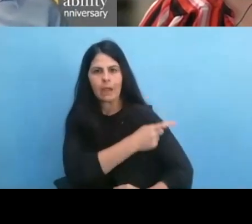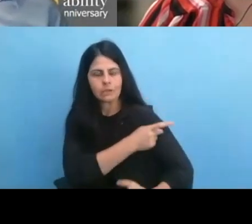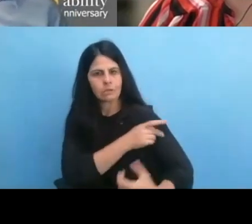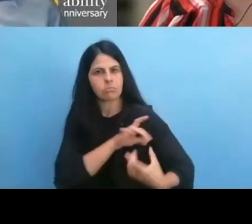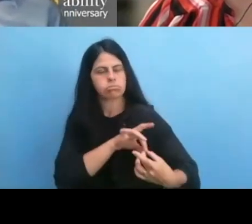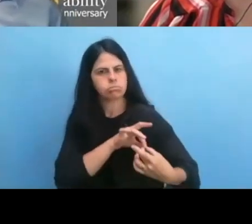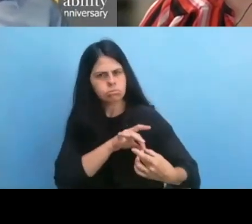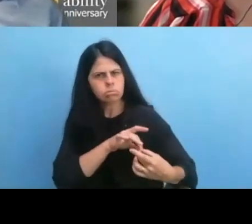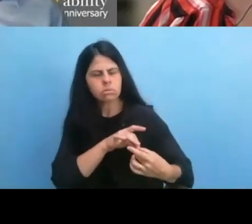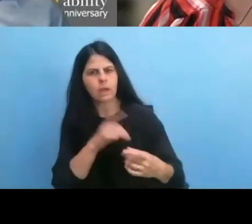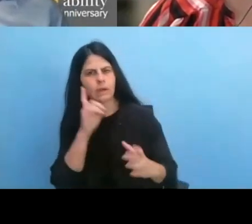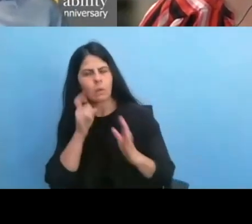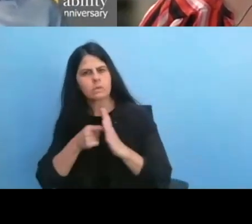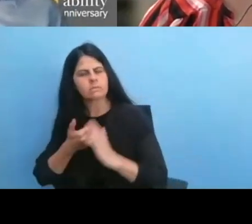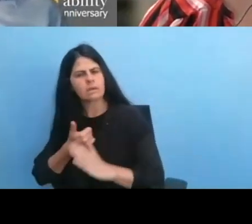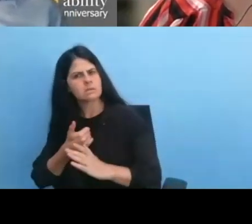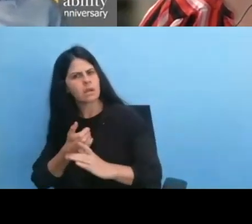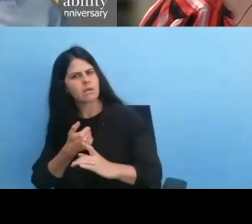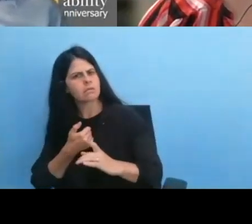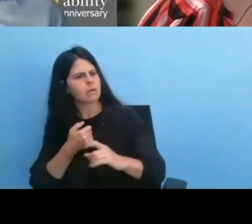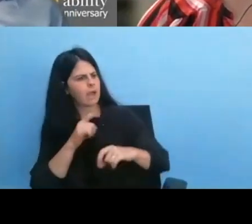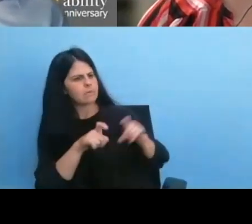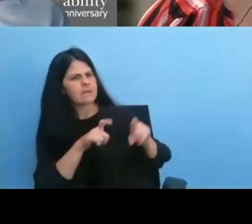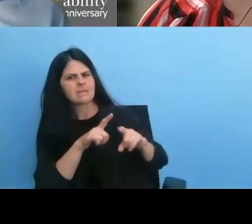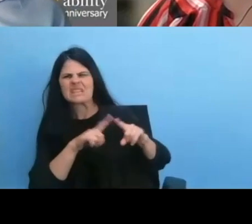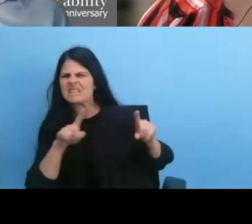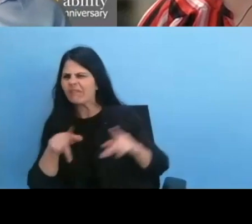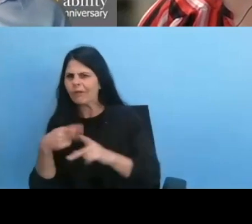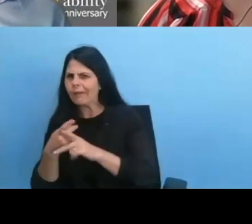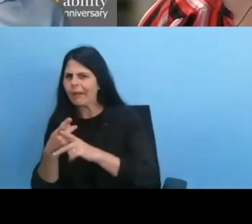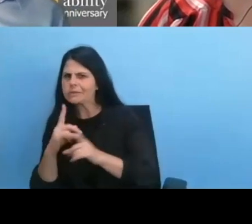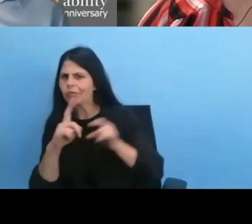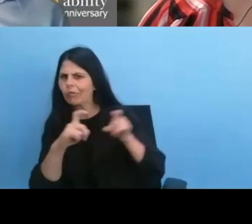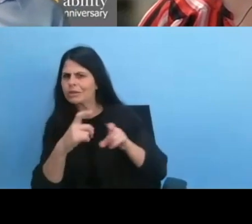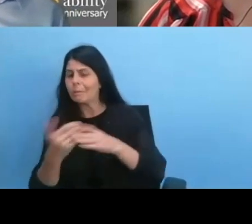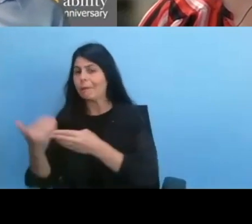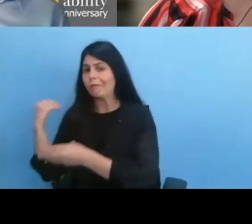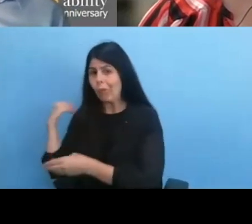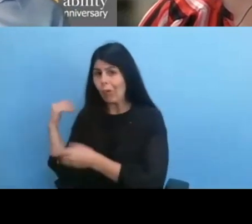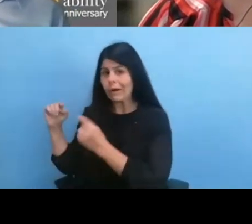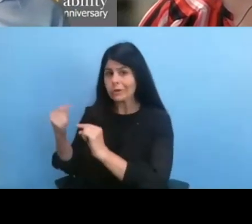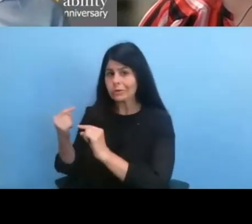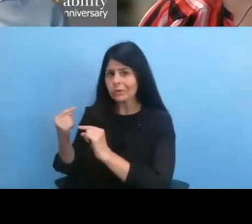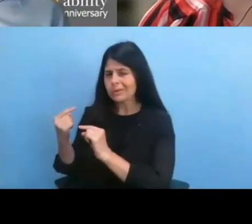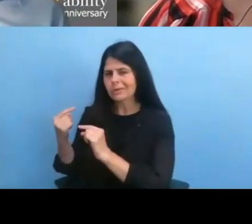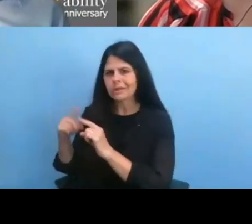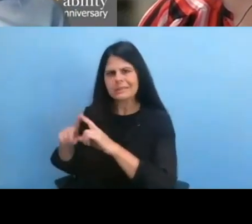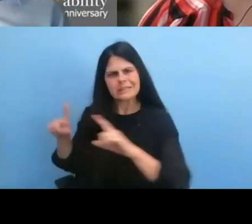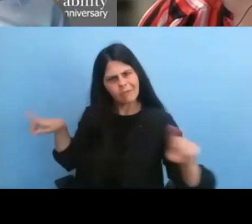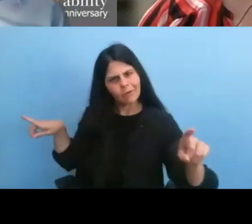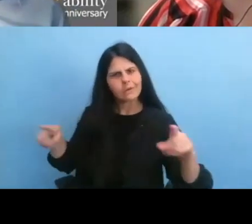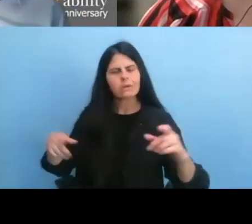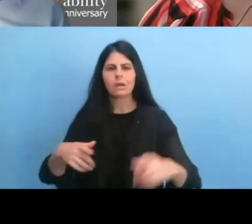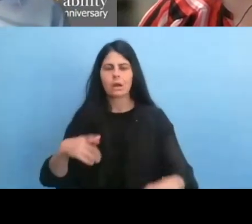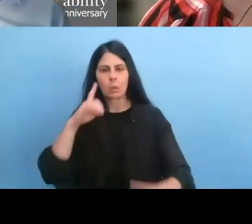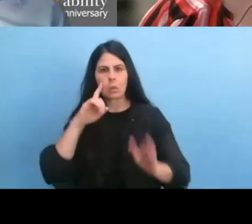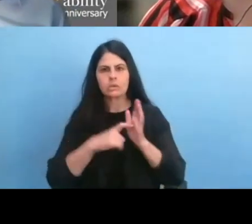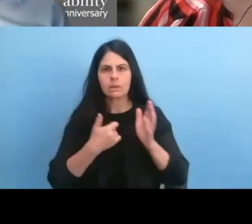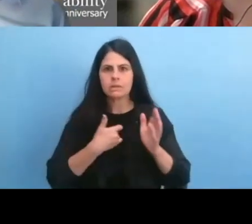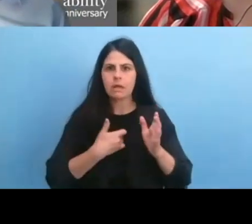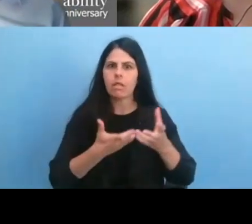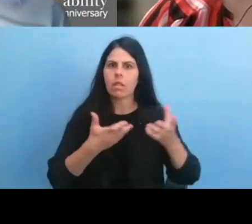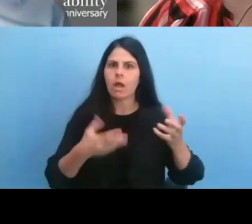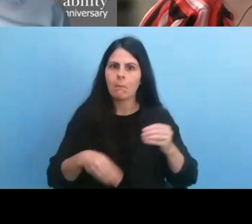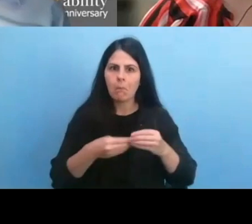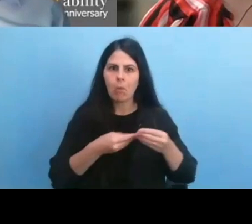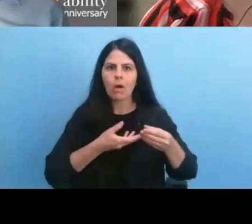different questions than I had before, and finding that I was a much more empathic physician. That